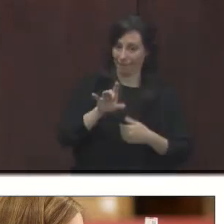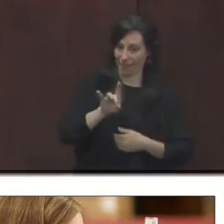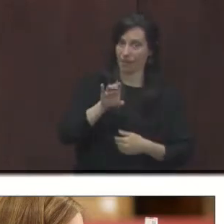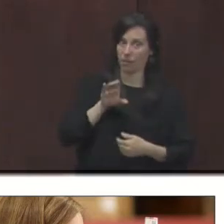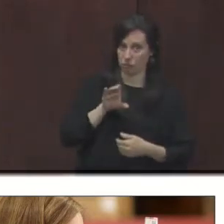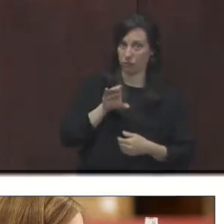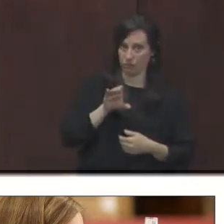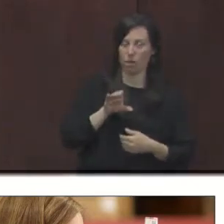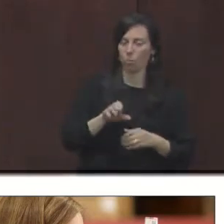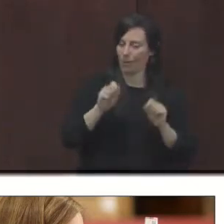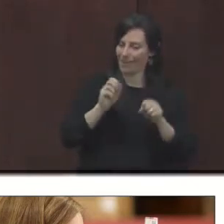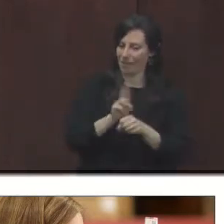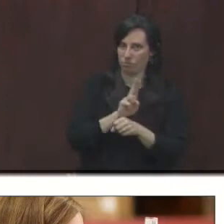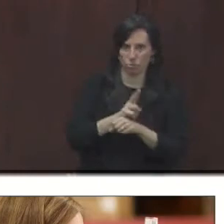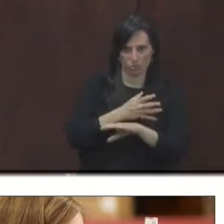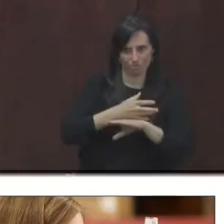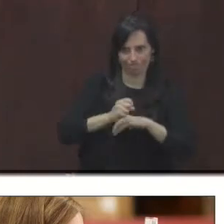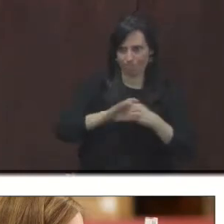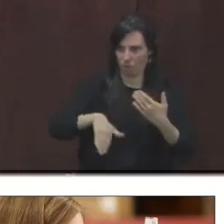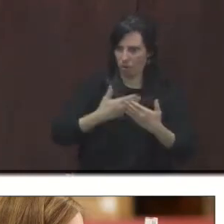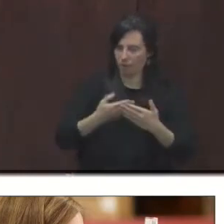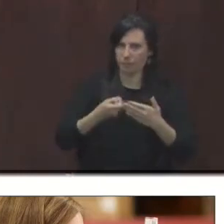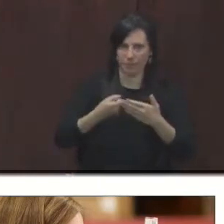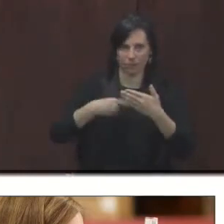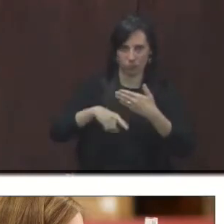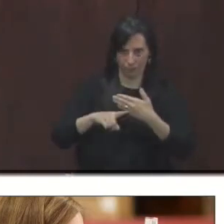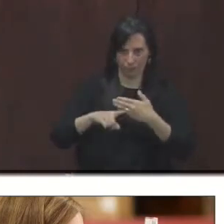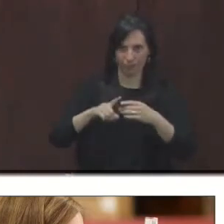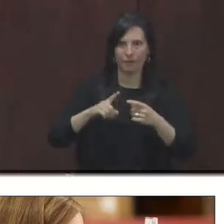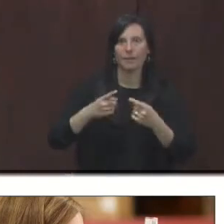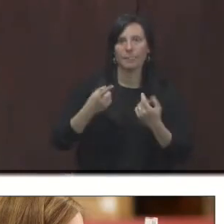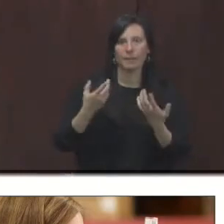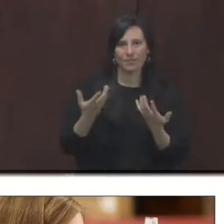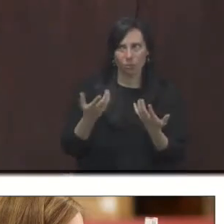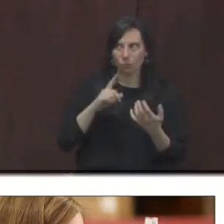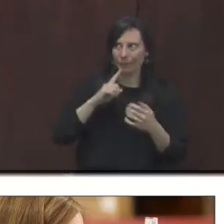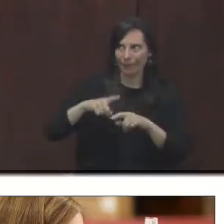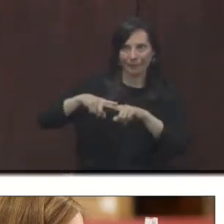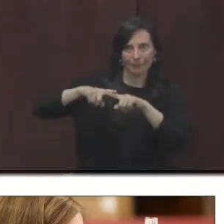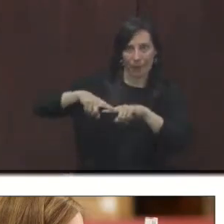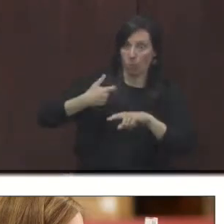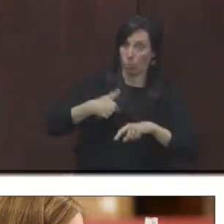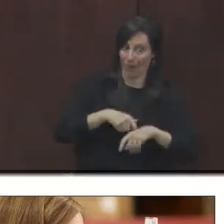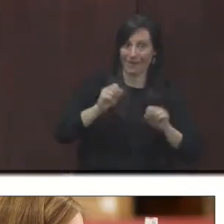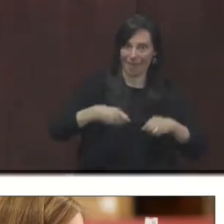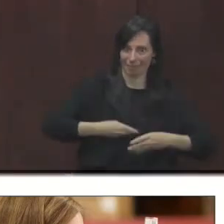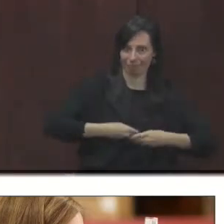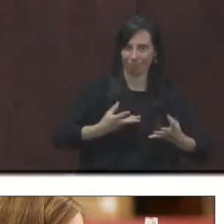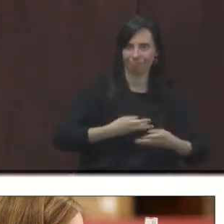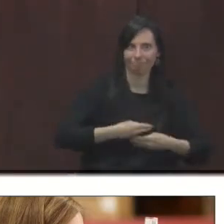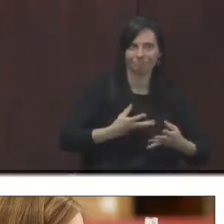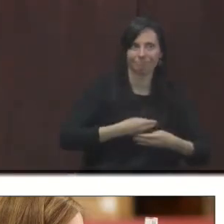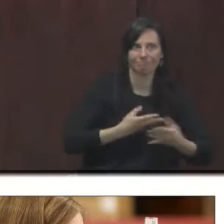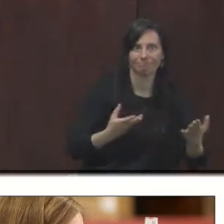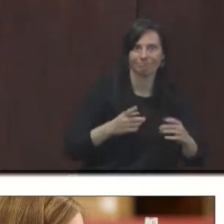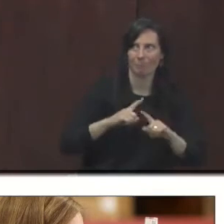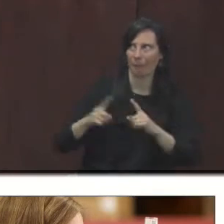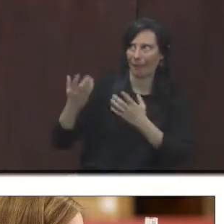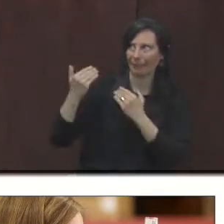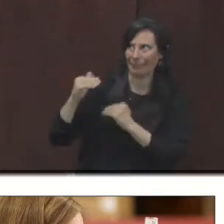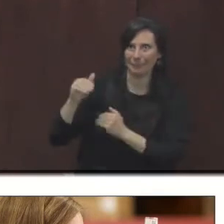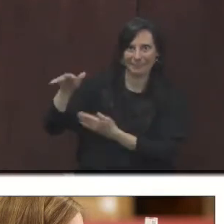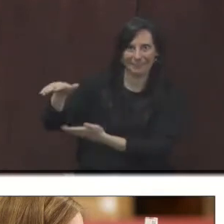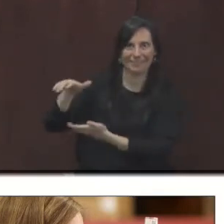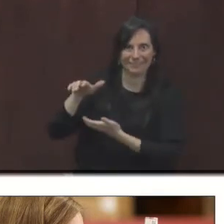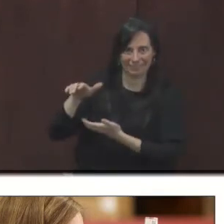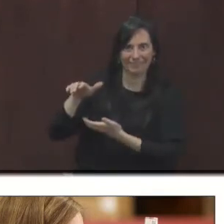supply all next week. So really, we're dependent on our incoming supply because we have capacity to do more than what we receive.